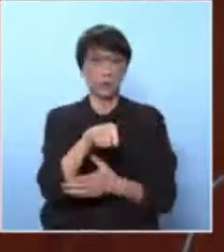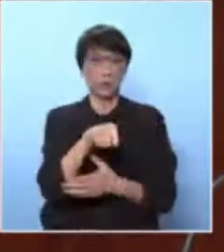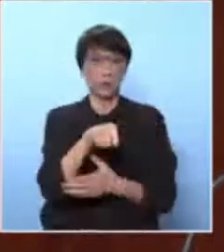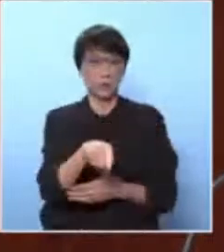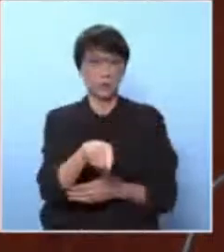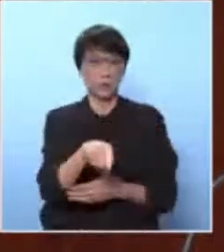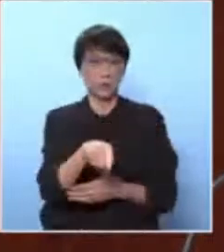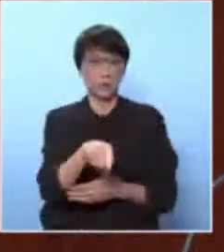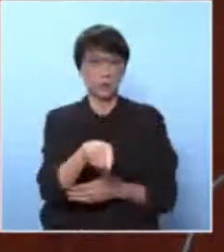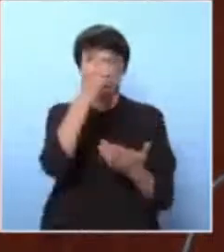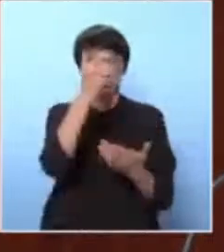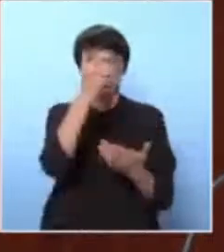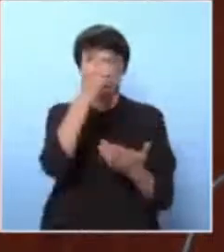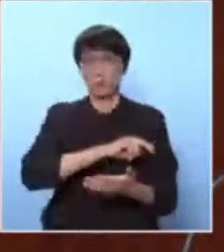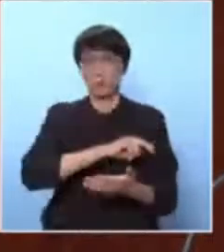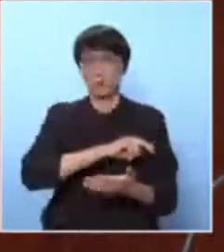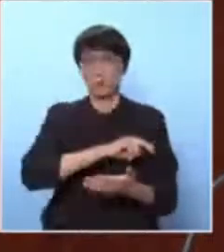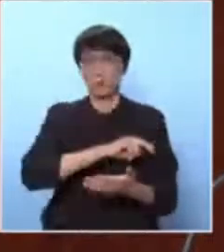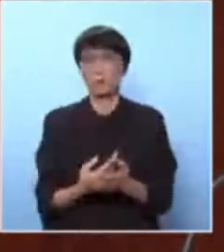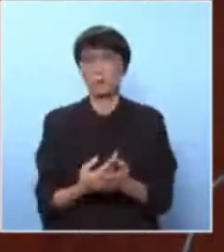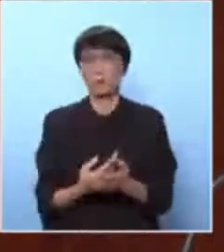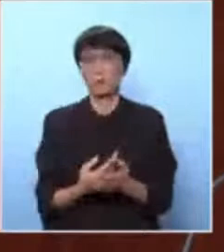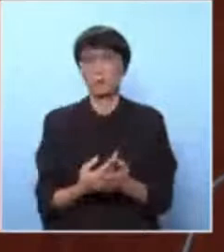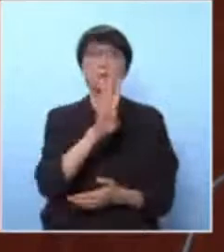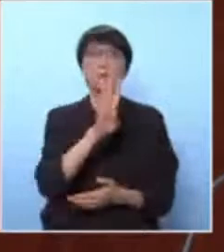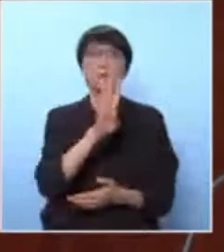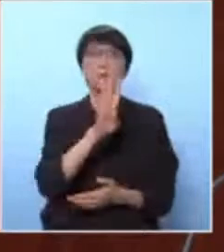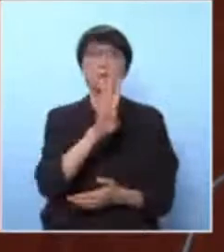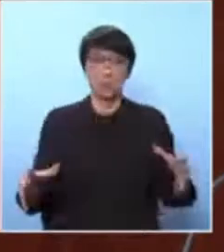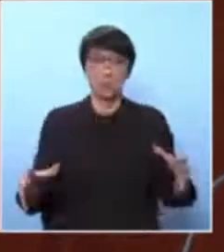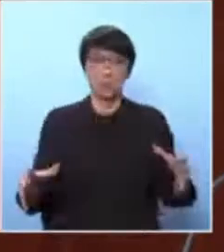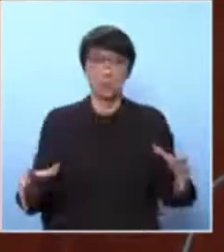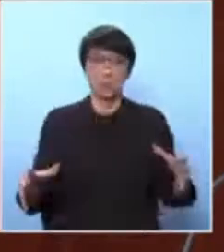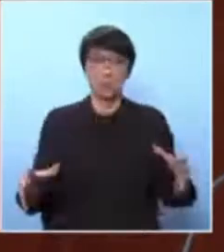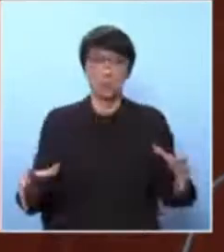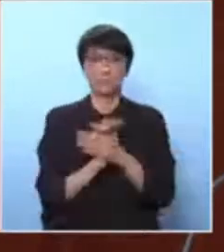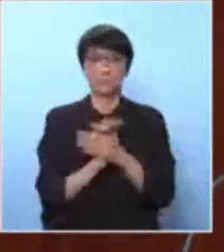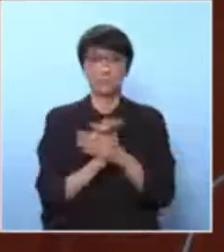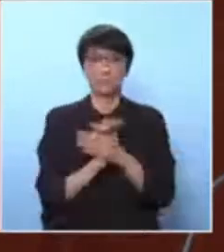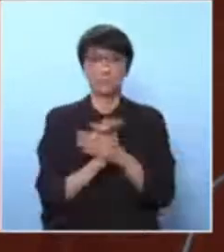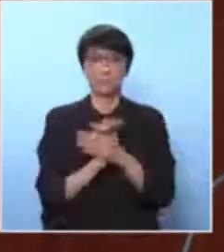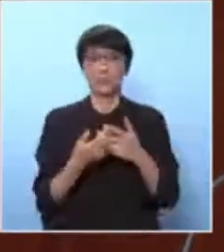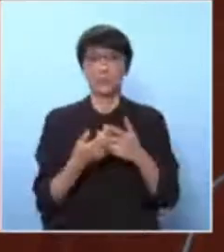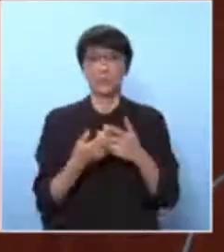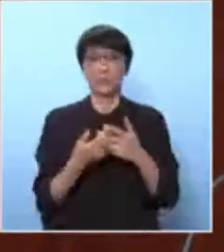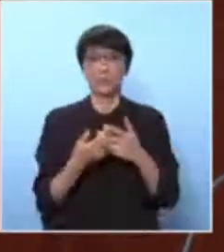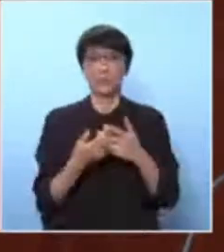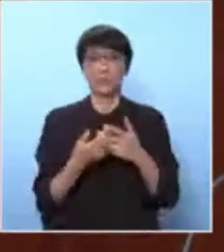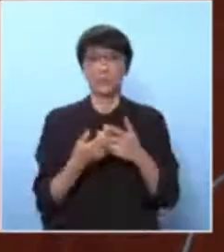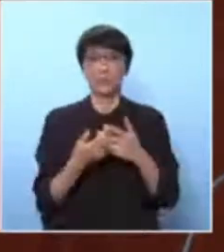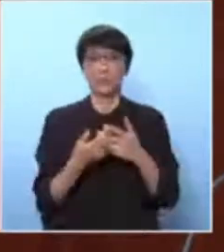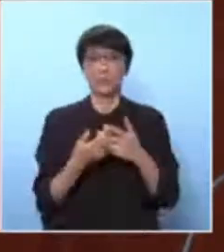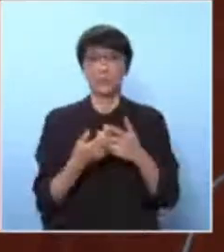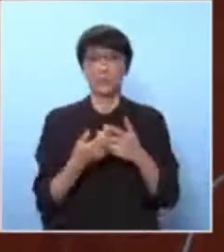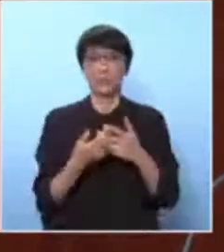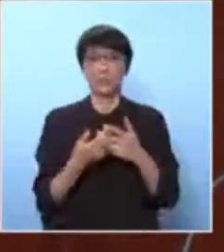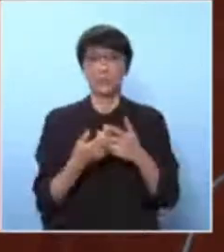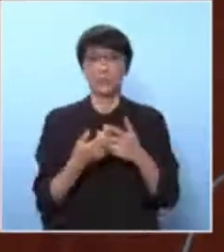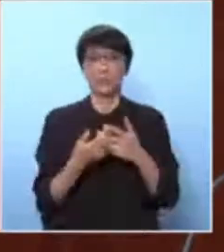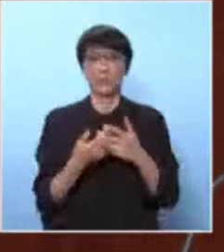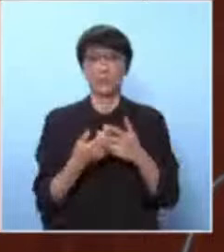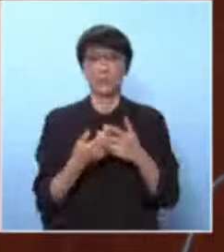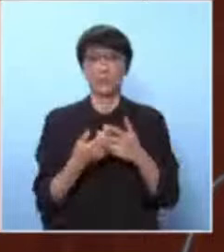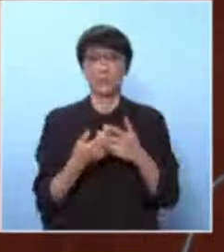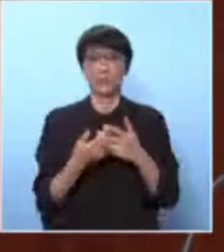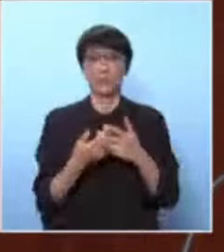the aggregate working hours of 4 weeks as the basis of calculation, and is deliberating on the working hour